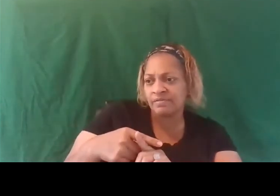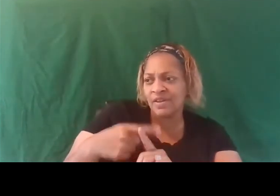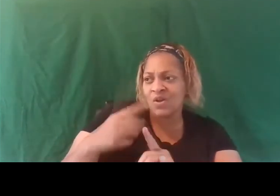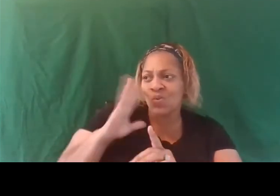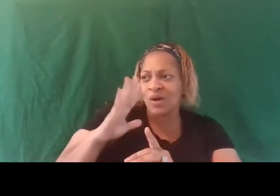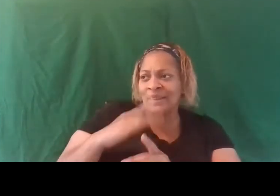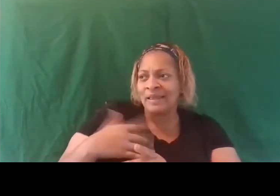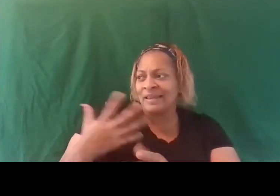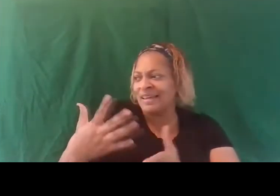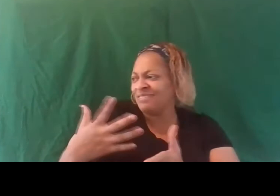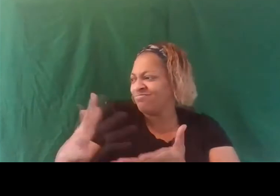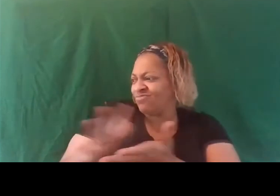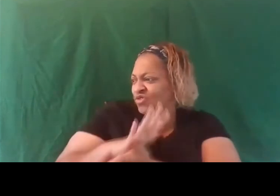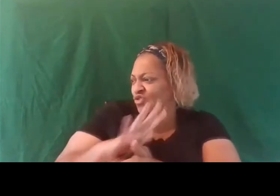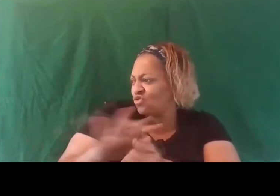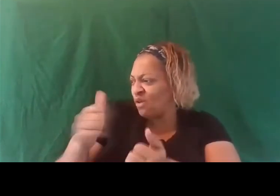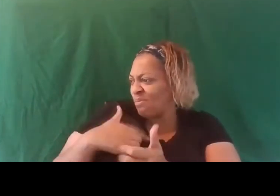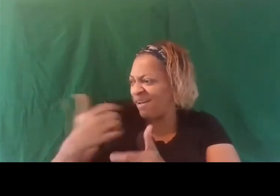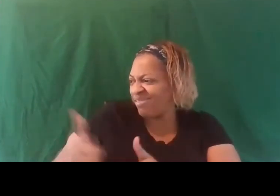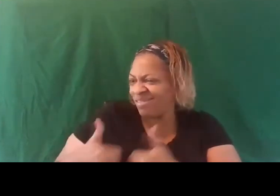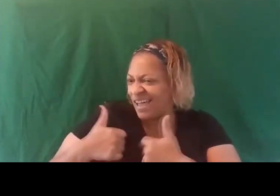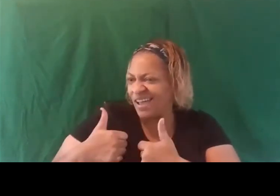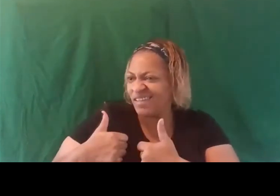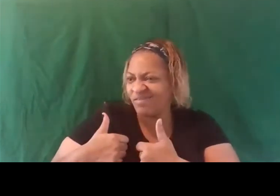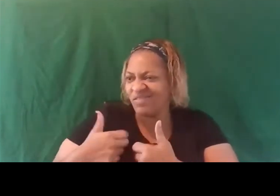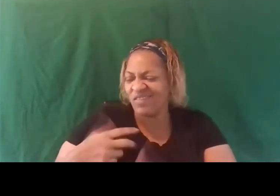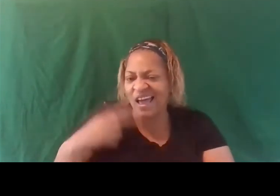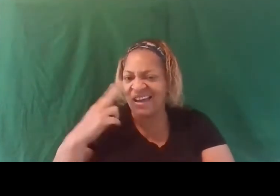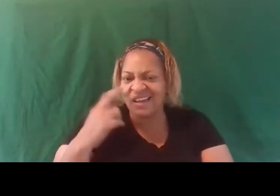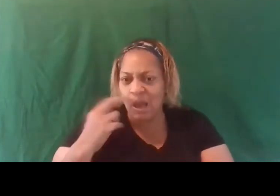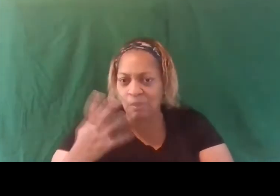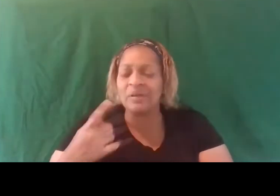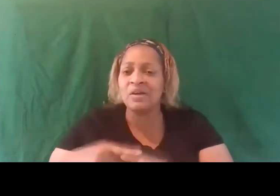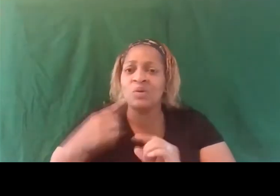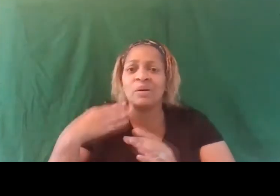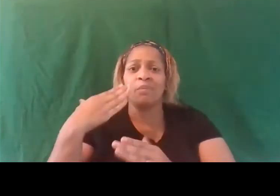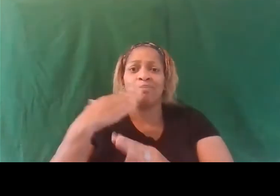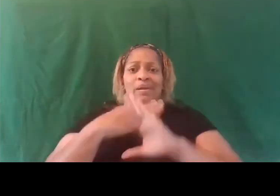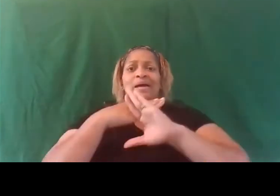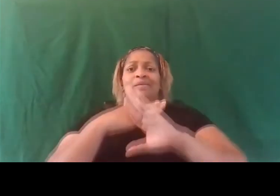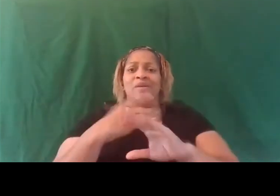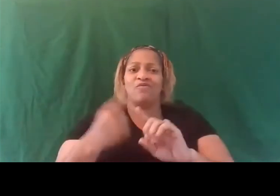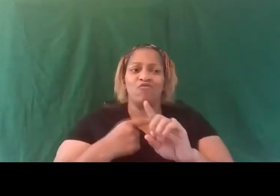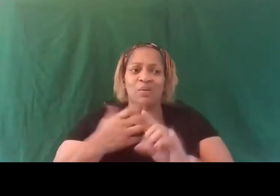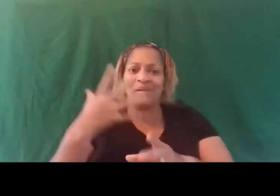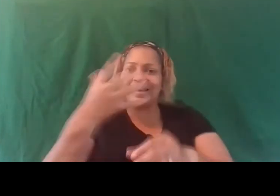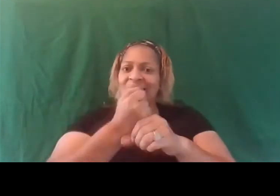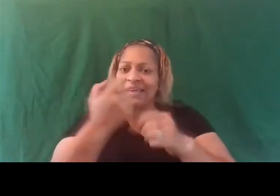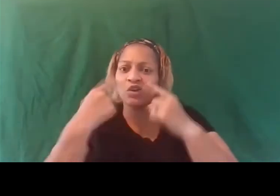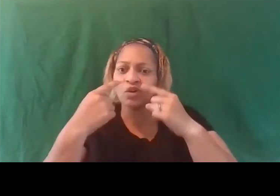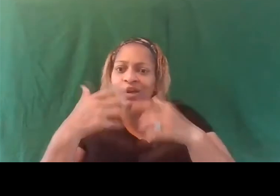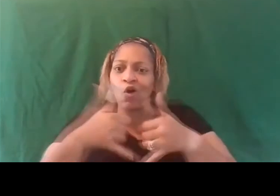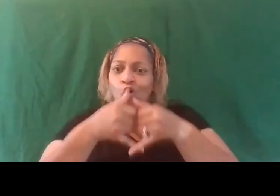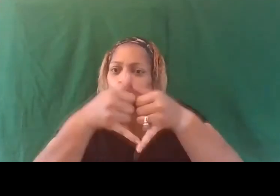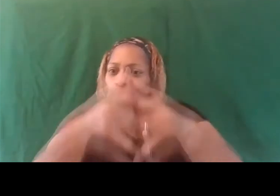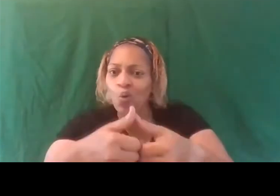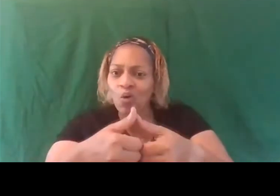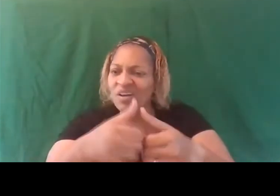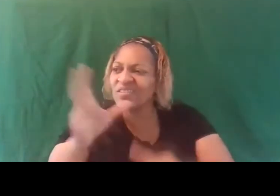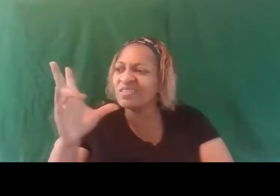day? I doubt it. Very seriously, I doubt it. But are my other habits of, you know, I have a